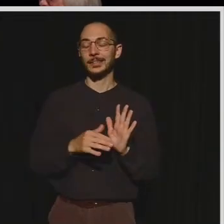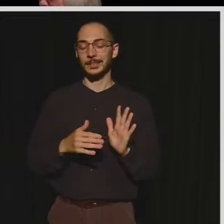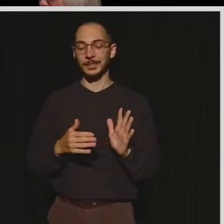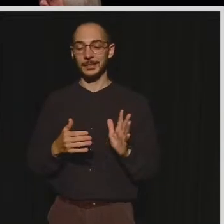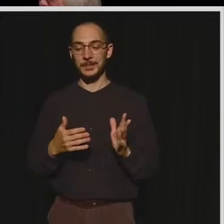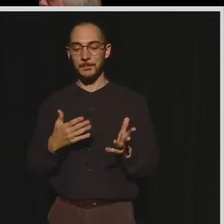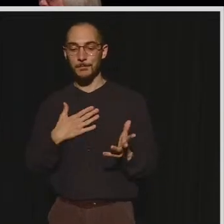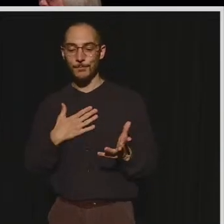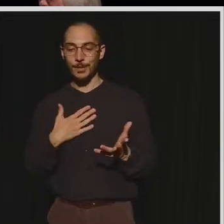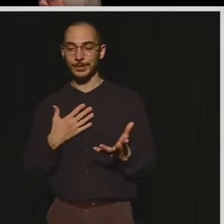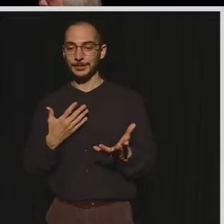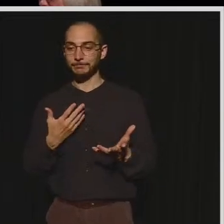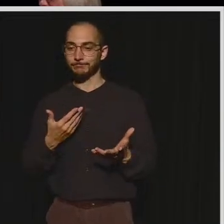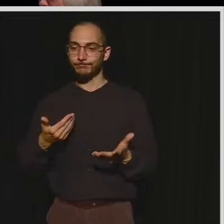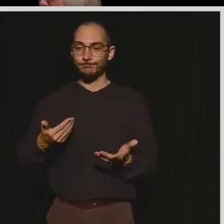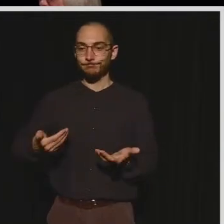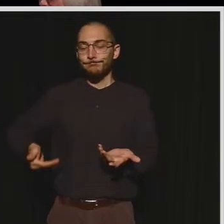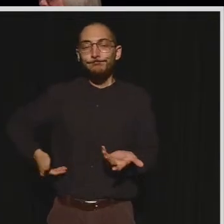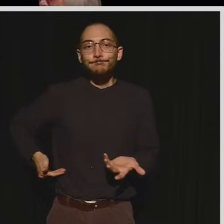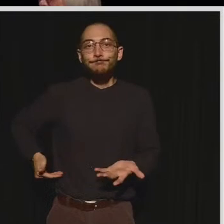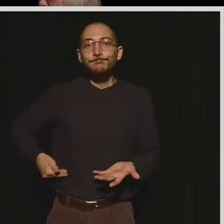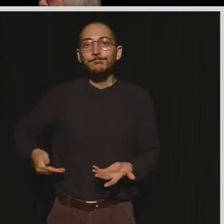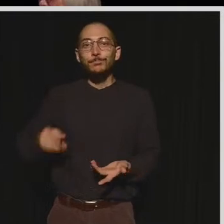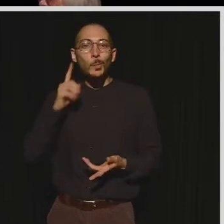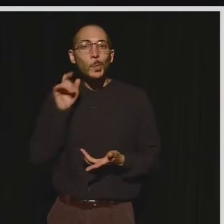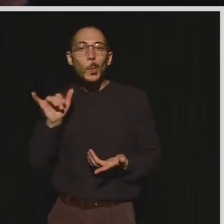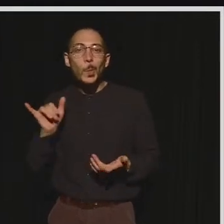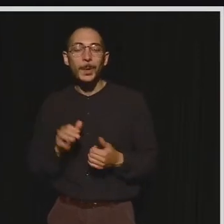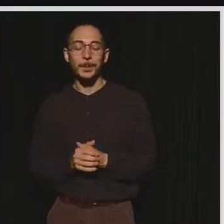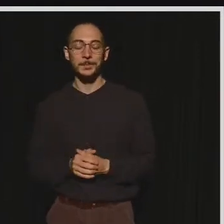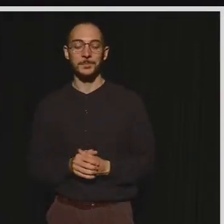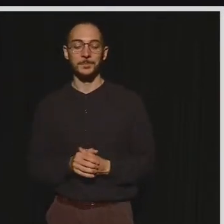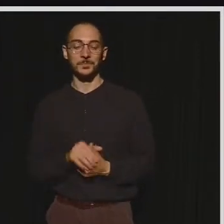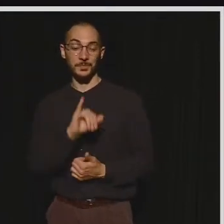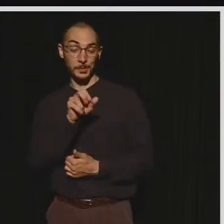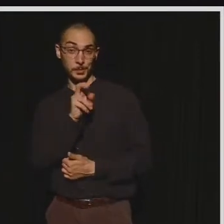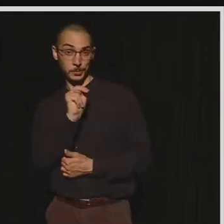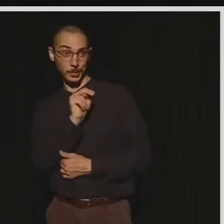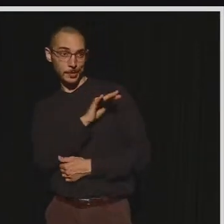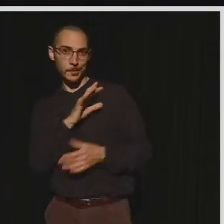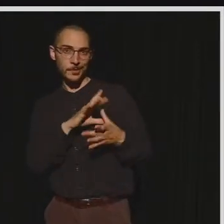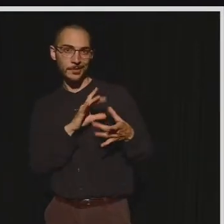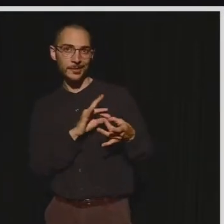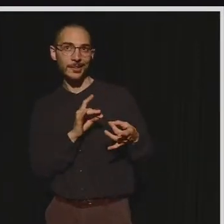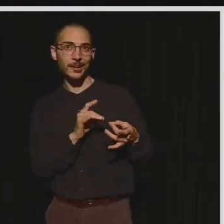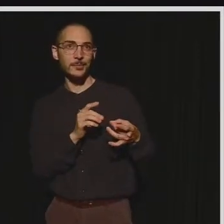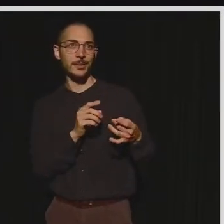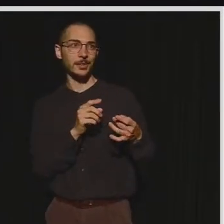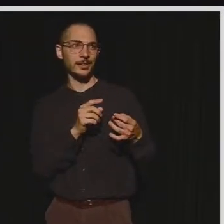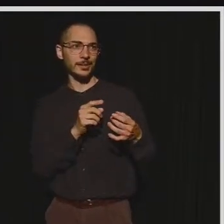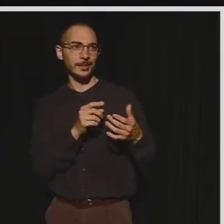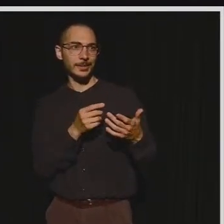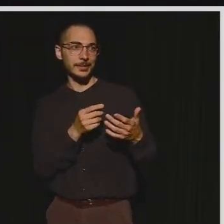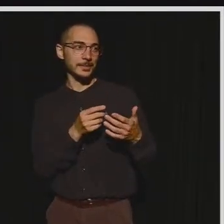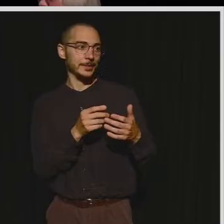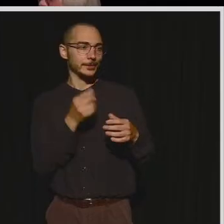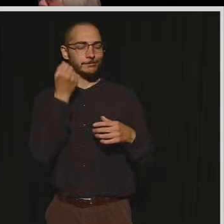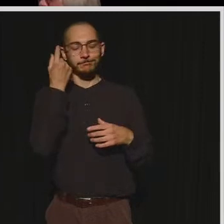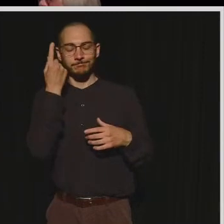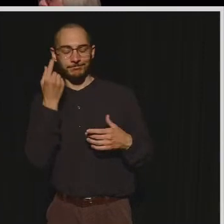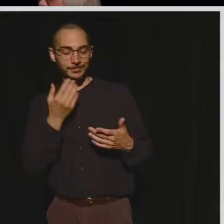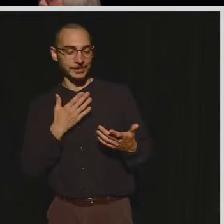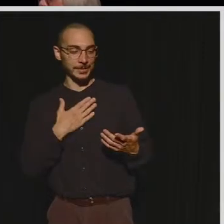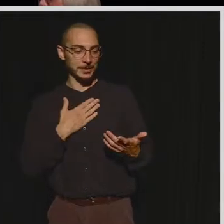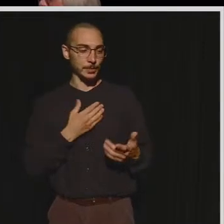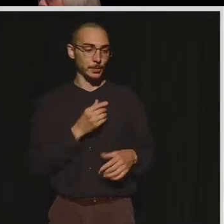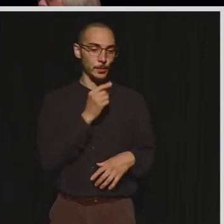there. So when Jen was talking about all the different things, and like, especially what really was like, sitting across from people who looks like